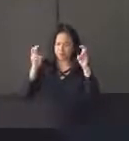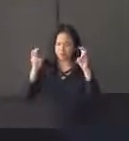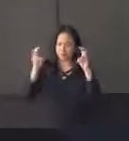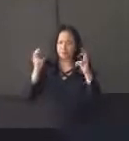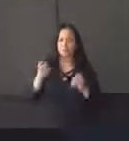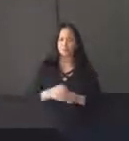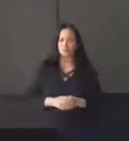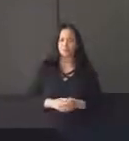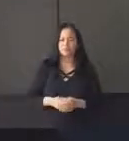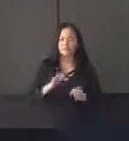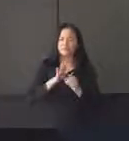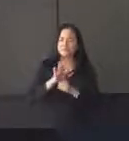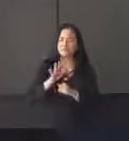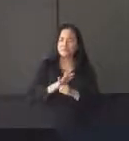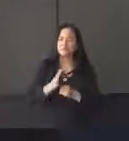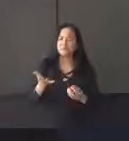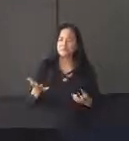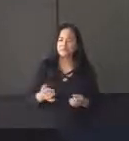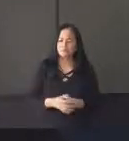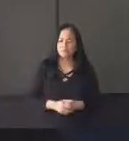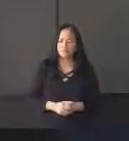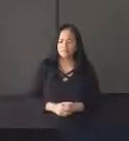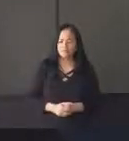about a topic